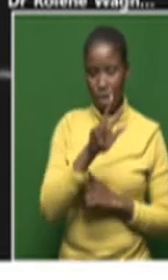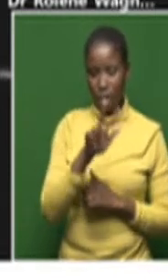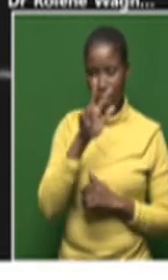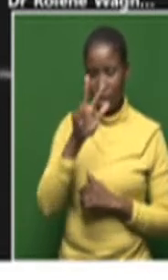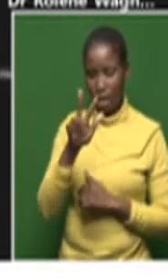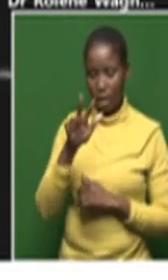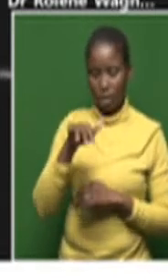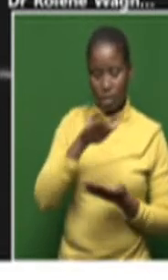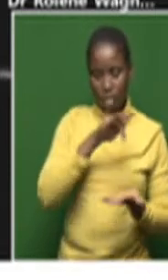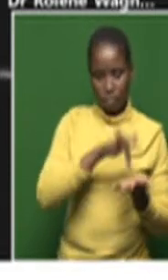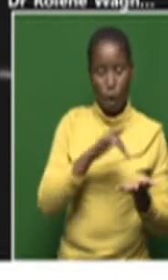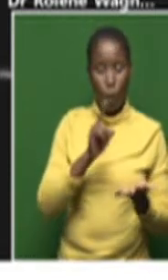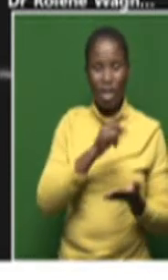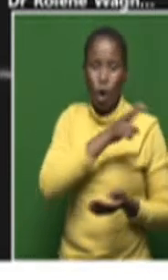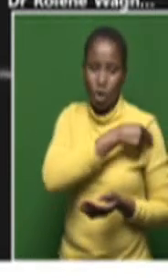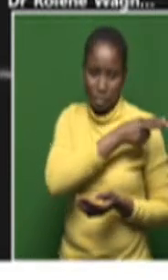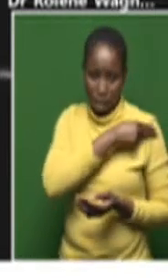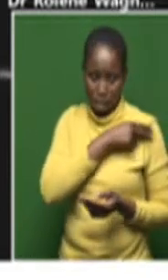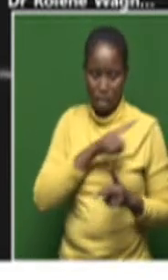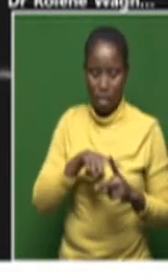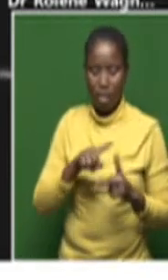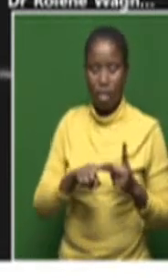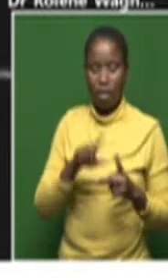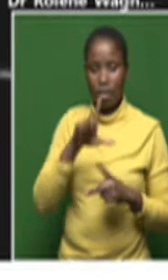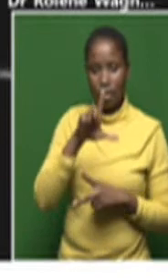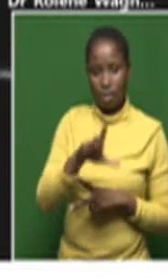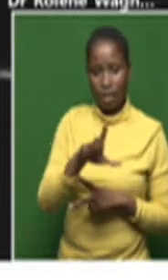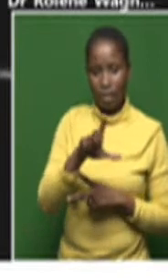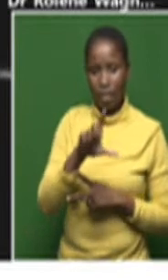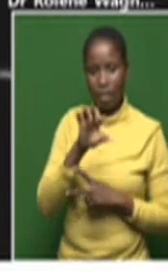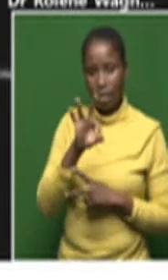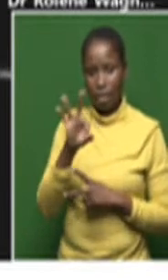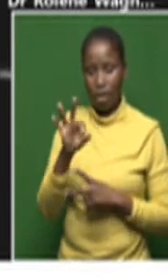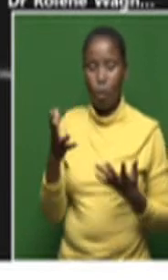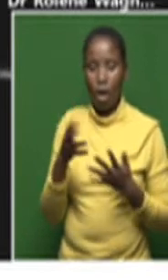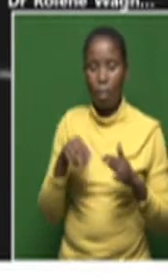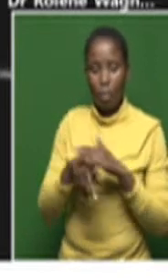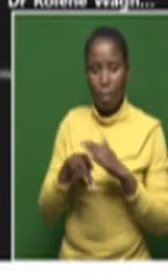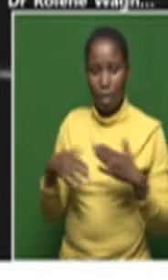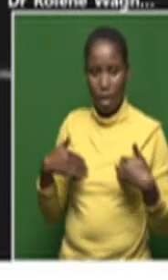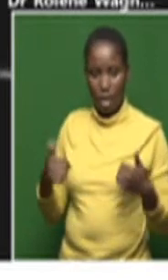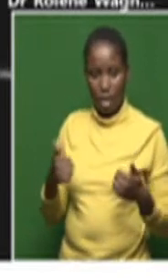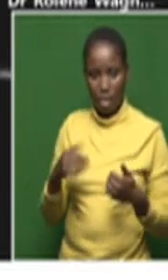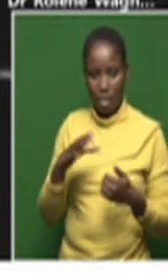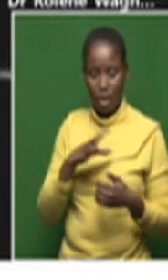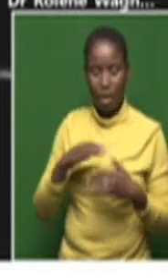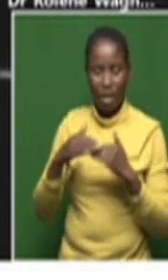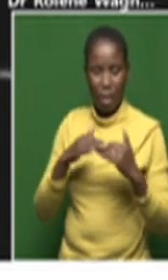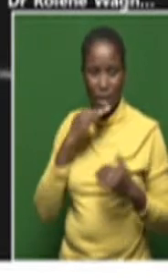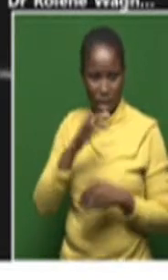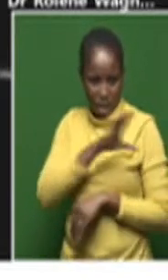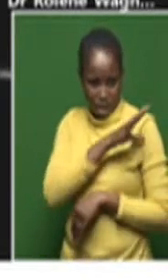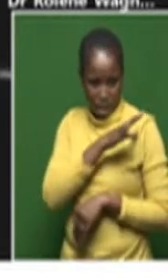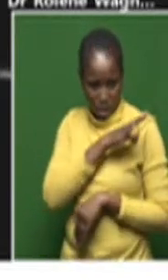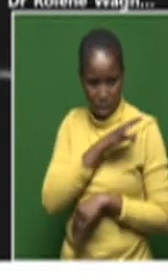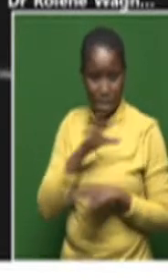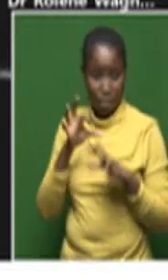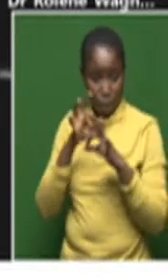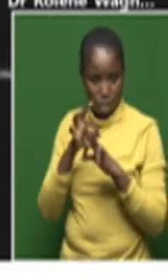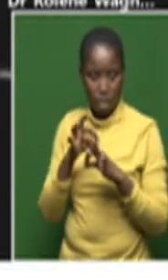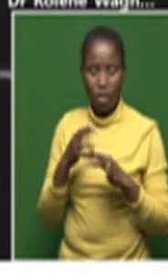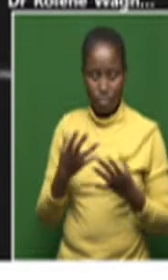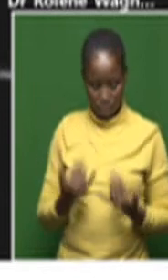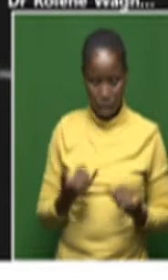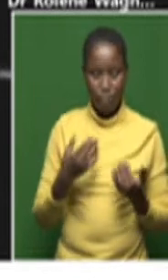are hospitals, but 733 sites are in the primary healthcare. And then, of course, to take it even closer to the community,